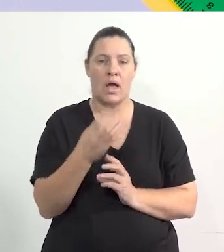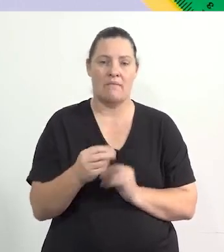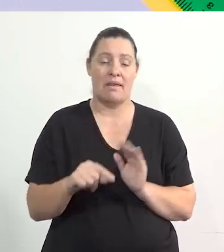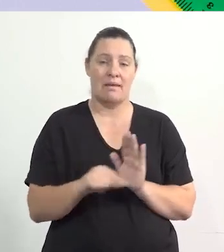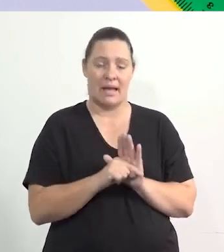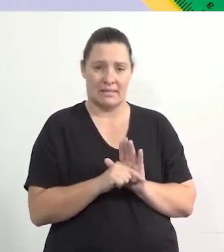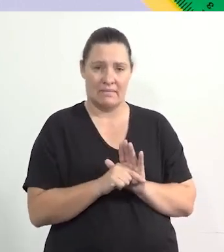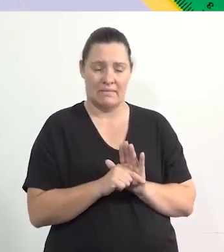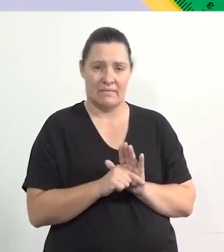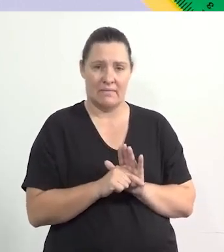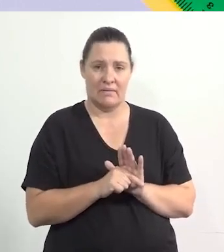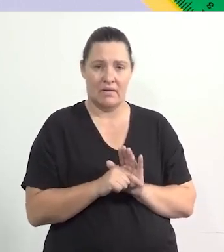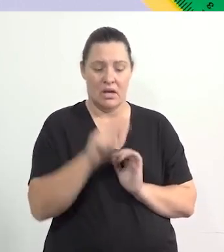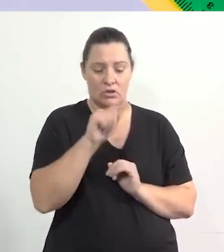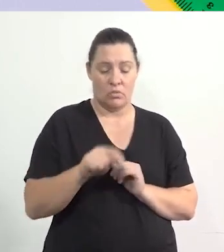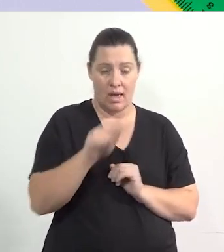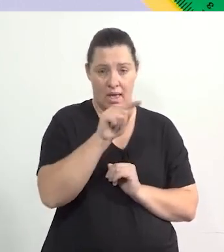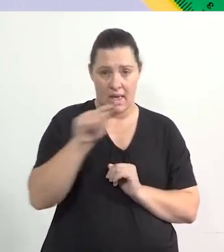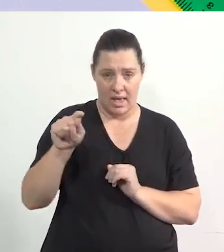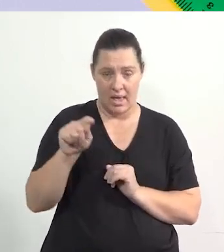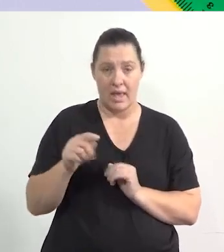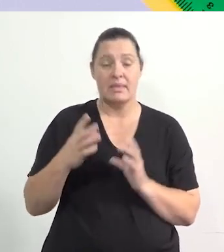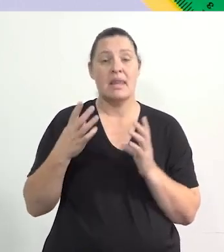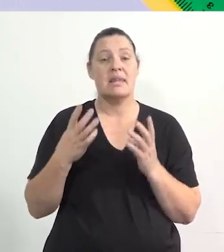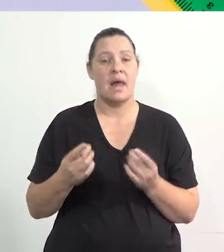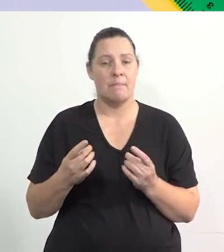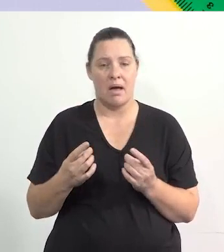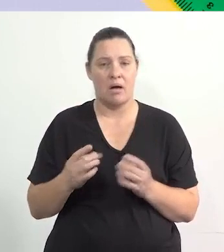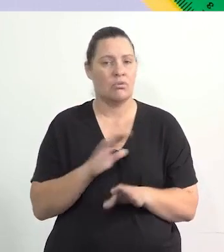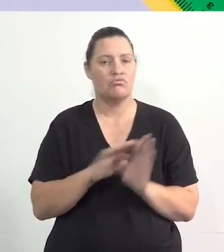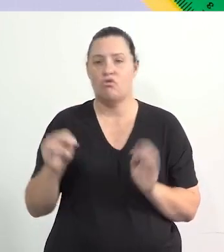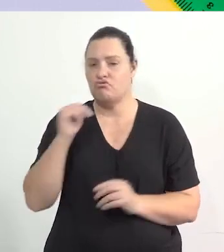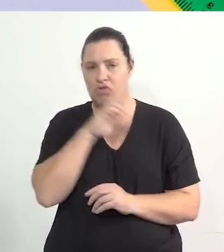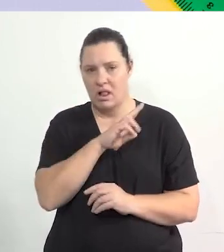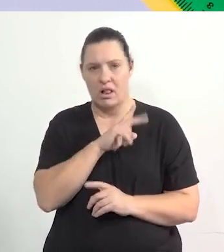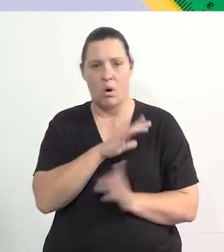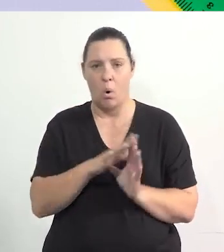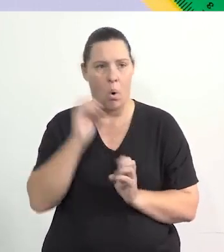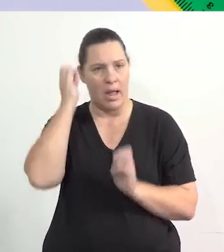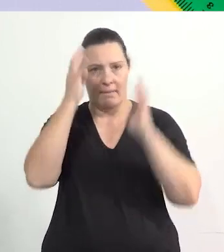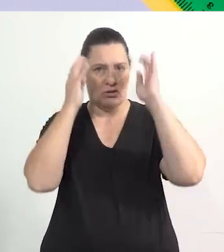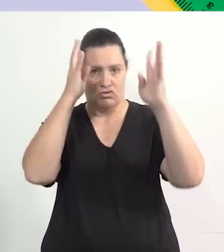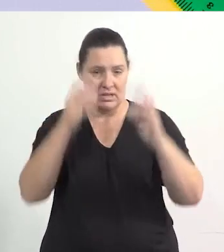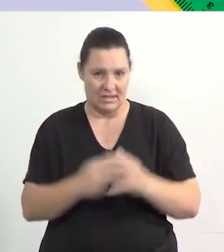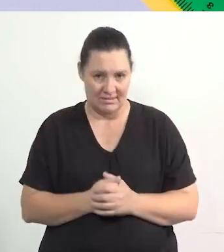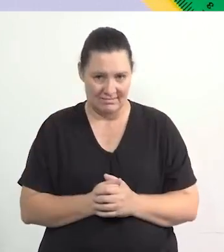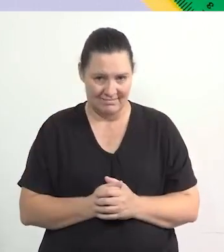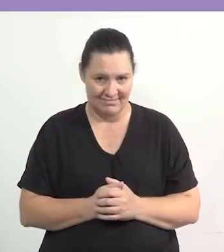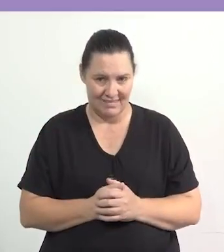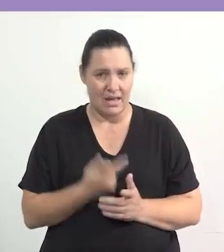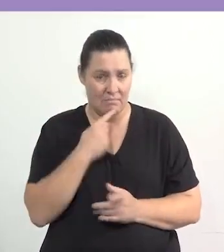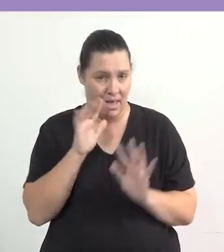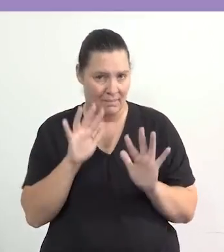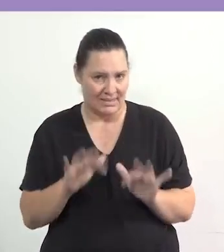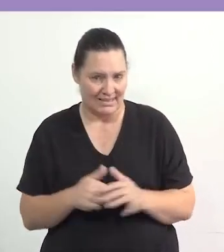you have a negative under a square root, the number is non-real or imaginary. Isn't